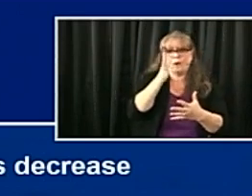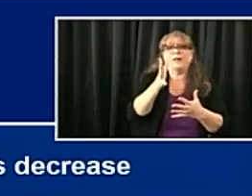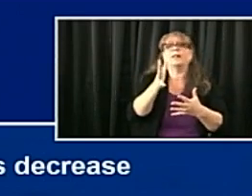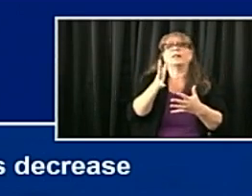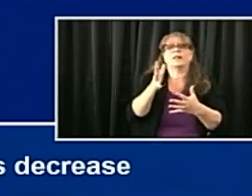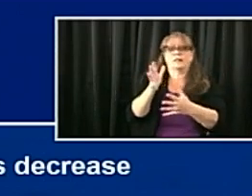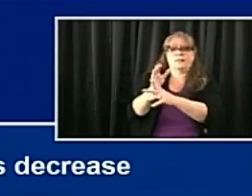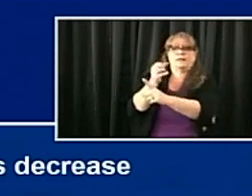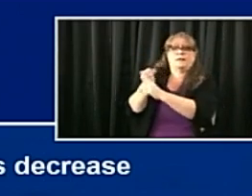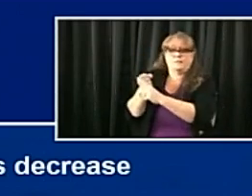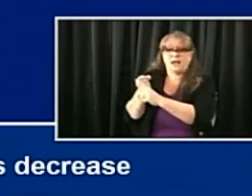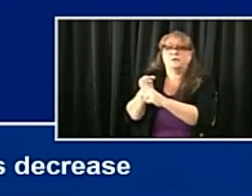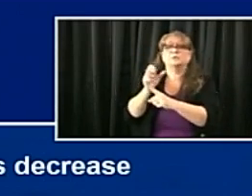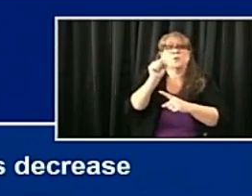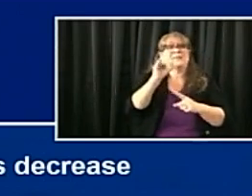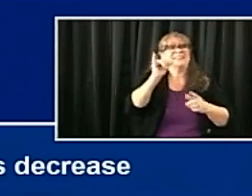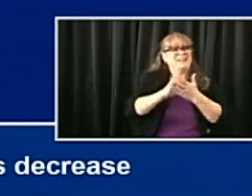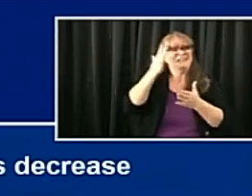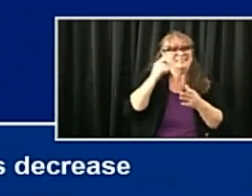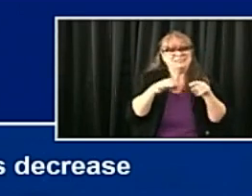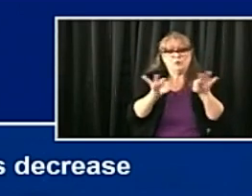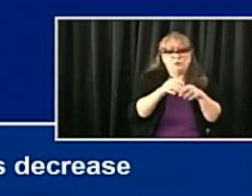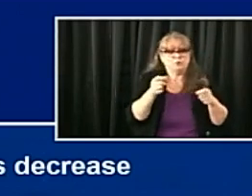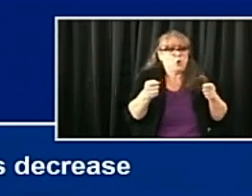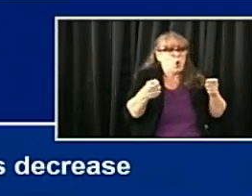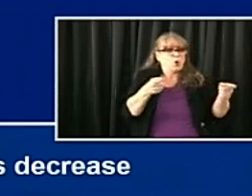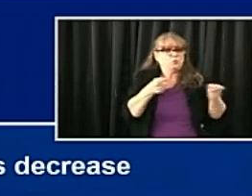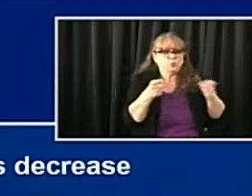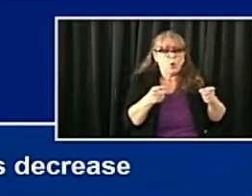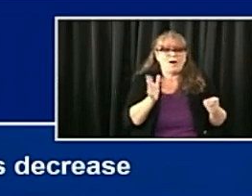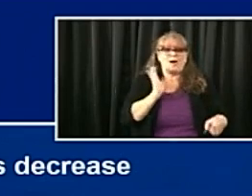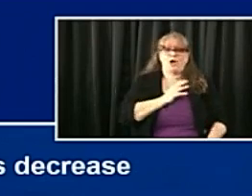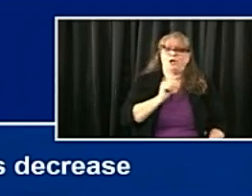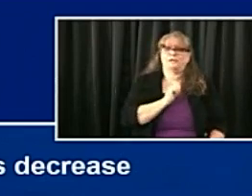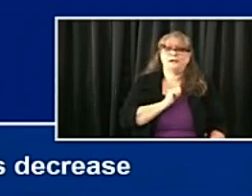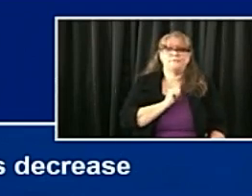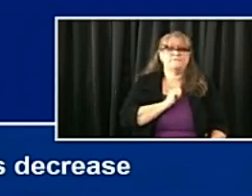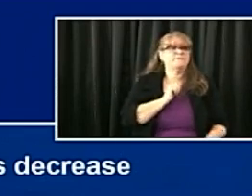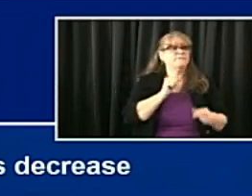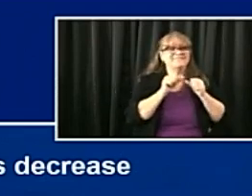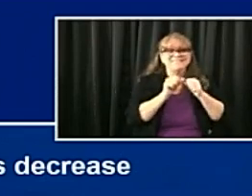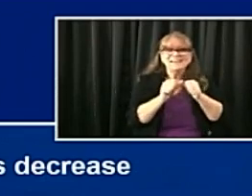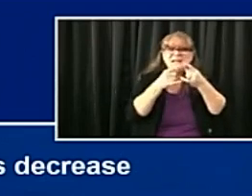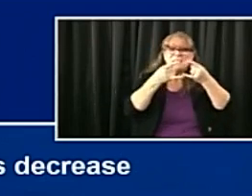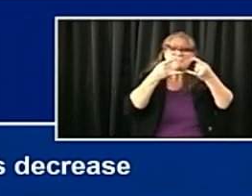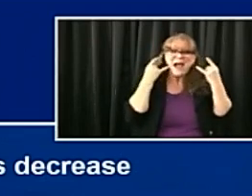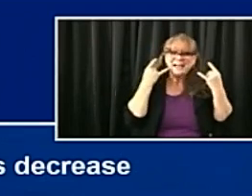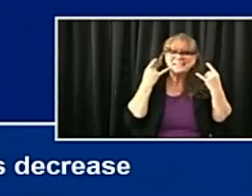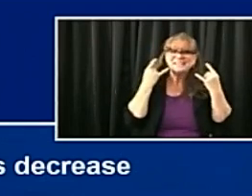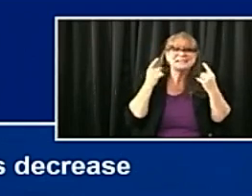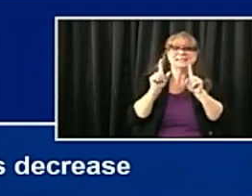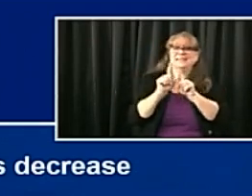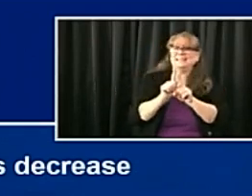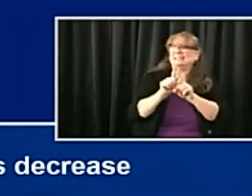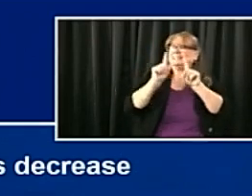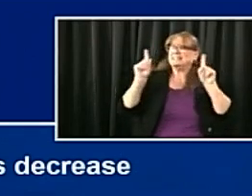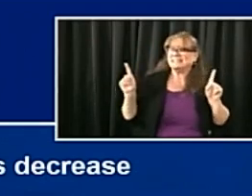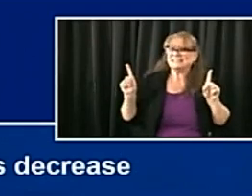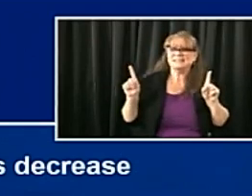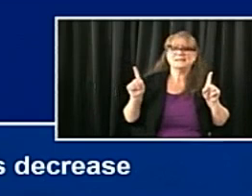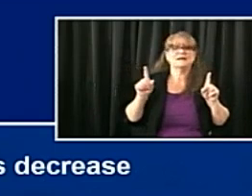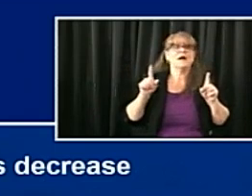transmission control, so social distancing, mask wearing, for the next few months, at least through June 1st, that's really our best way to limit the